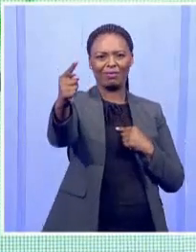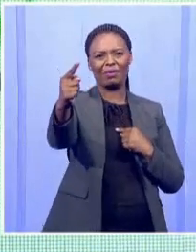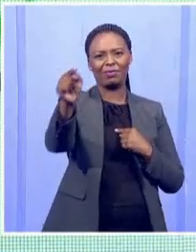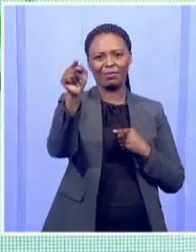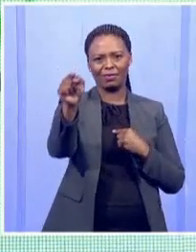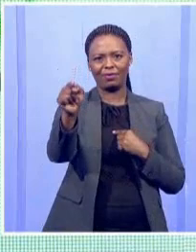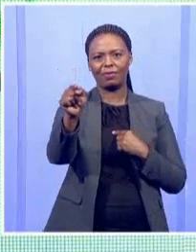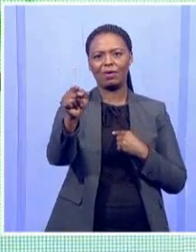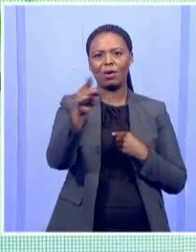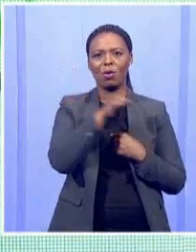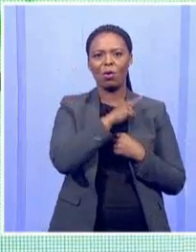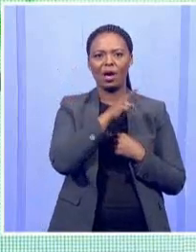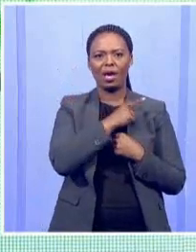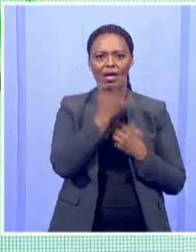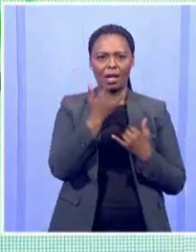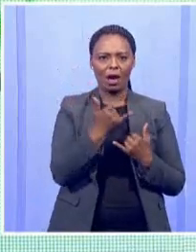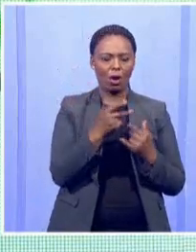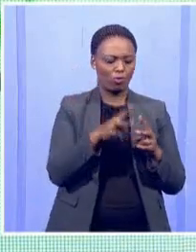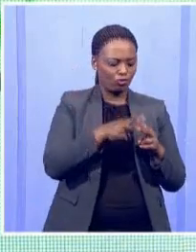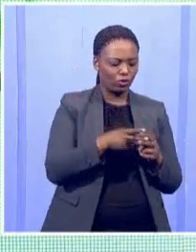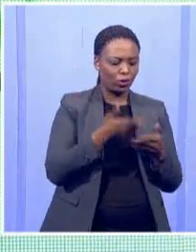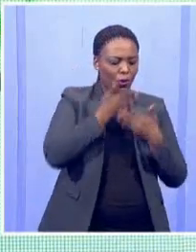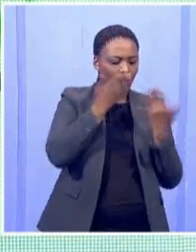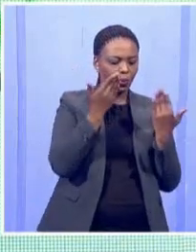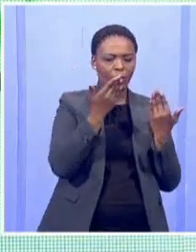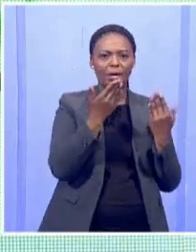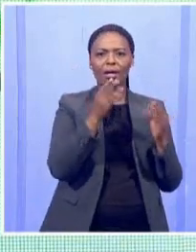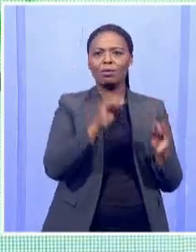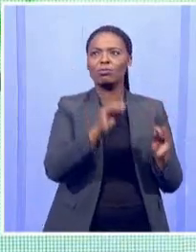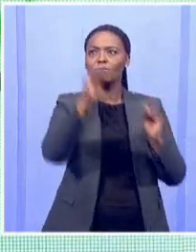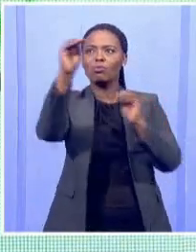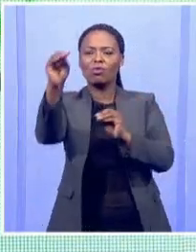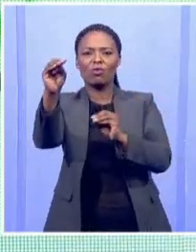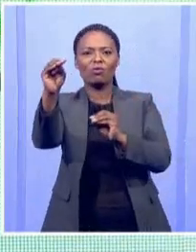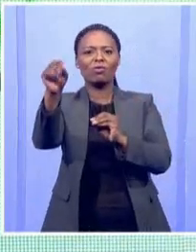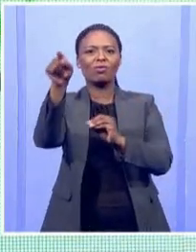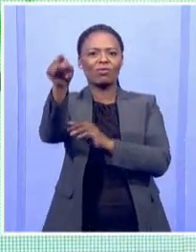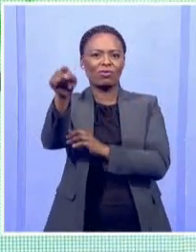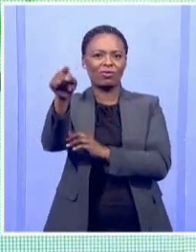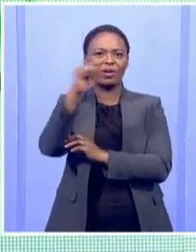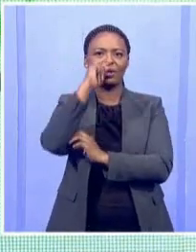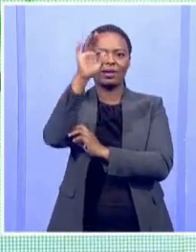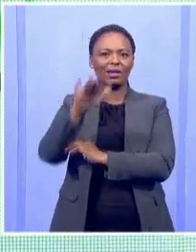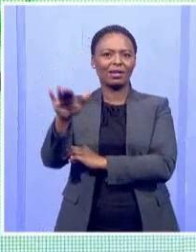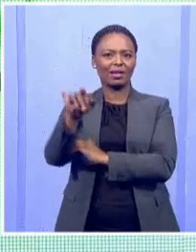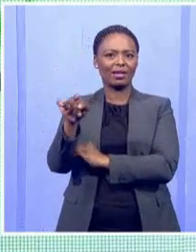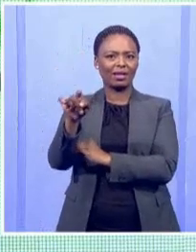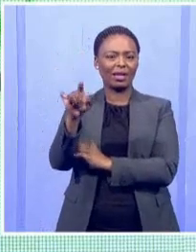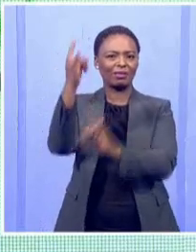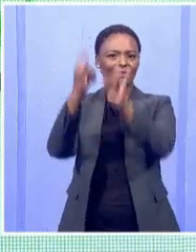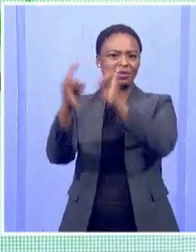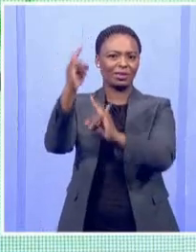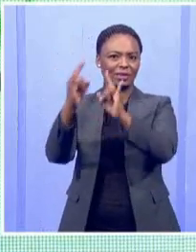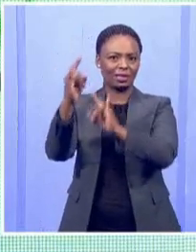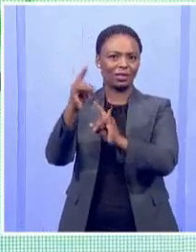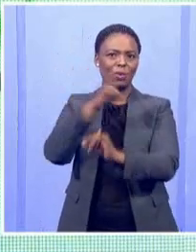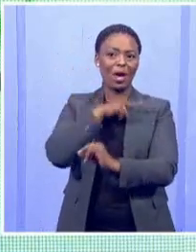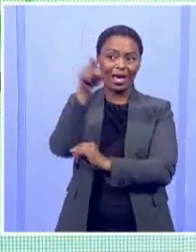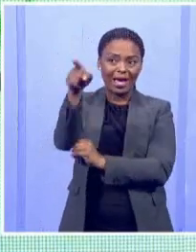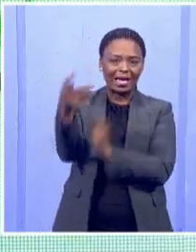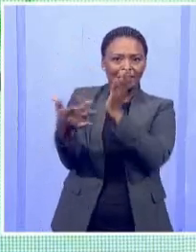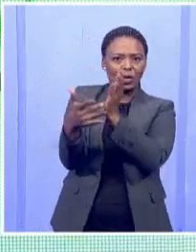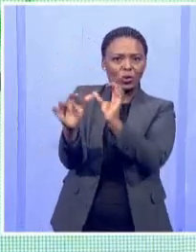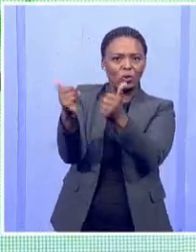reduce this gap currently, can we be able also to use technology in making sure that even